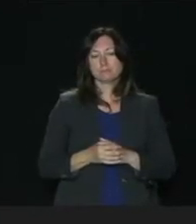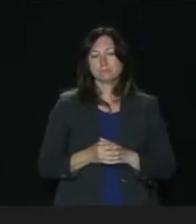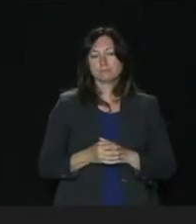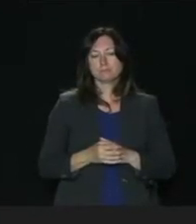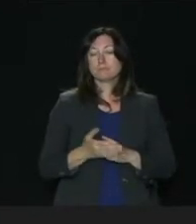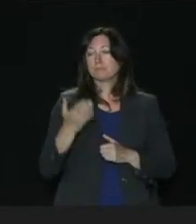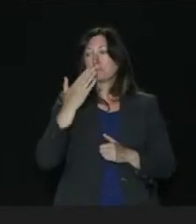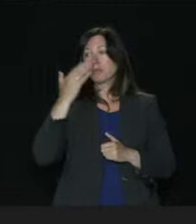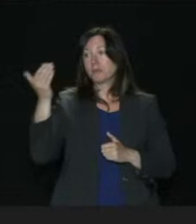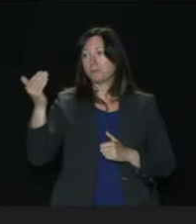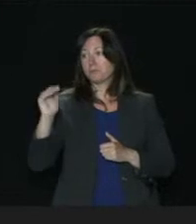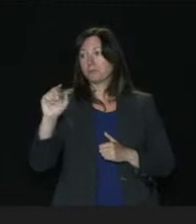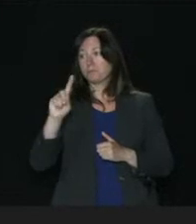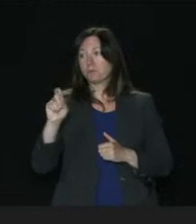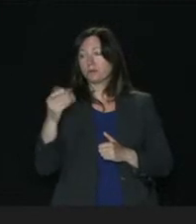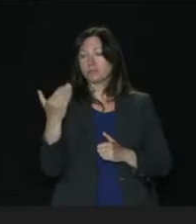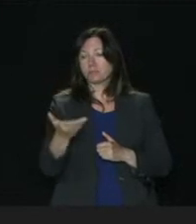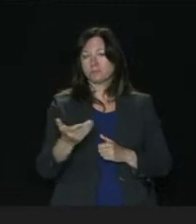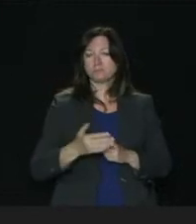Merci beaucoup. Prochaine question.